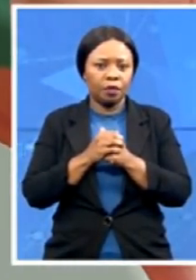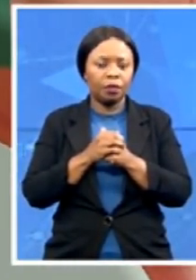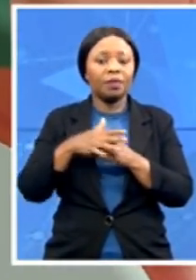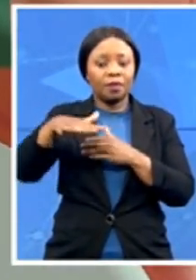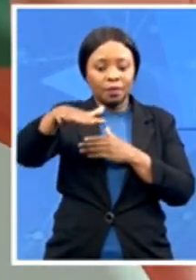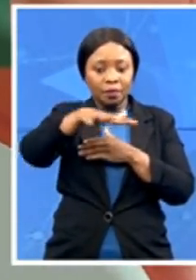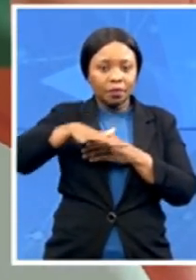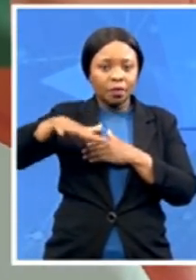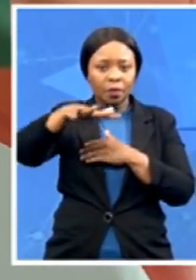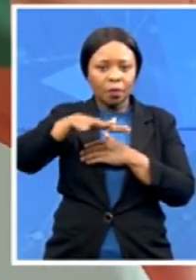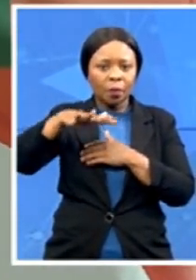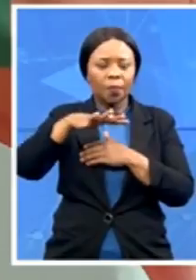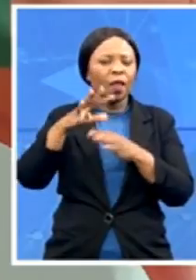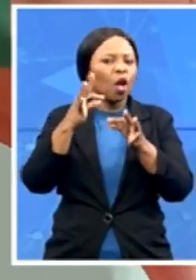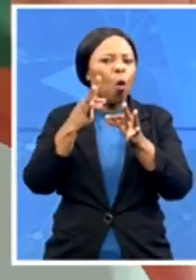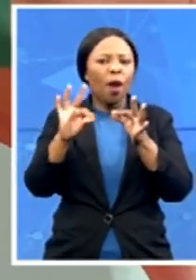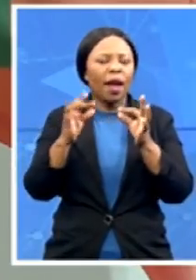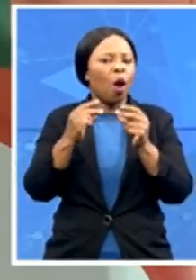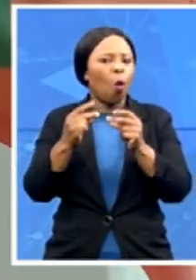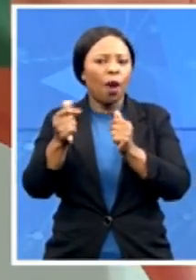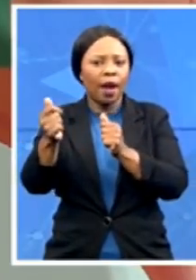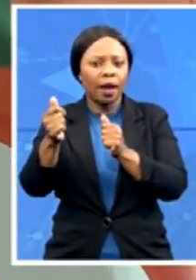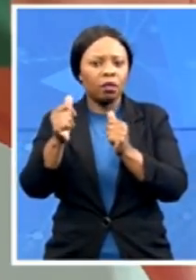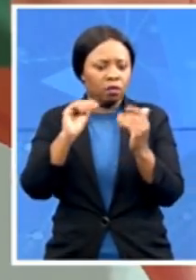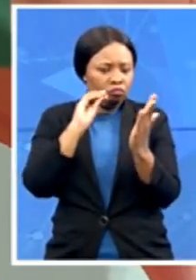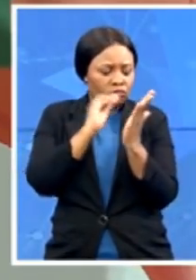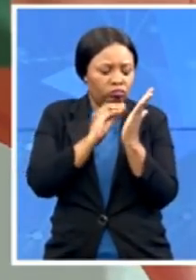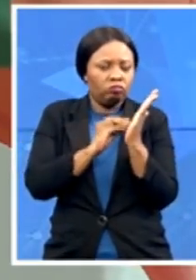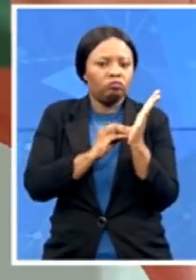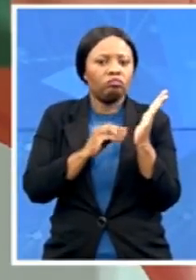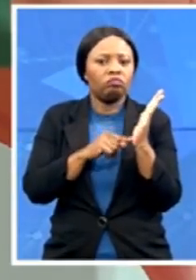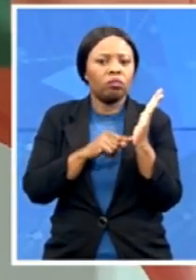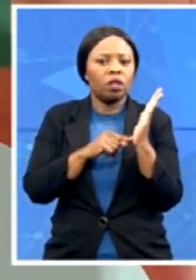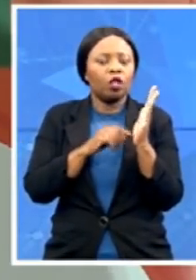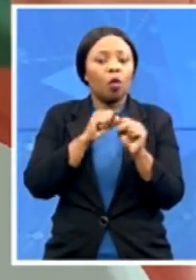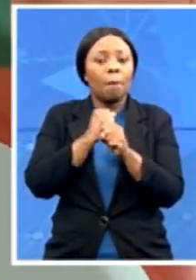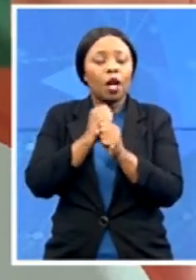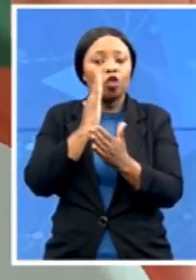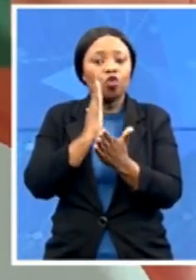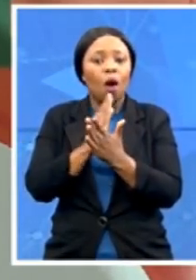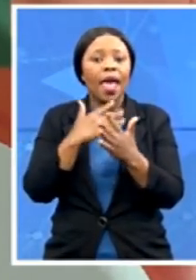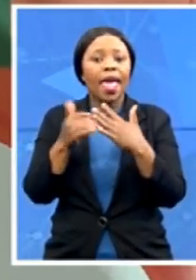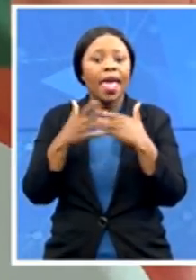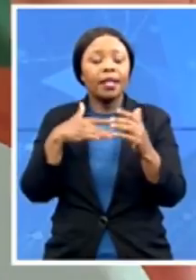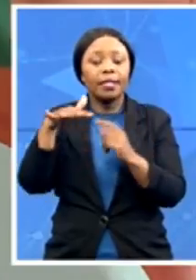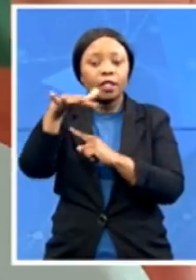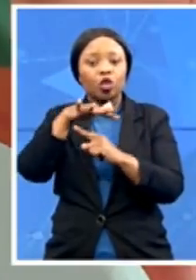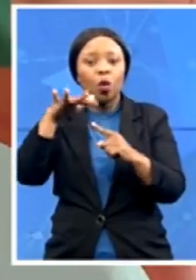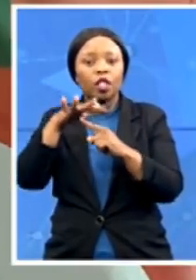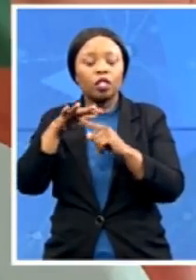should be crafted that will address the burning issues that are affecting South Africa's economic